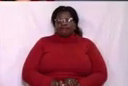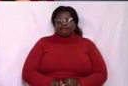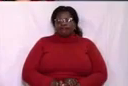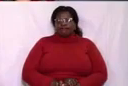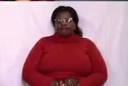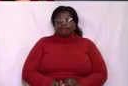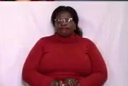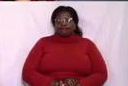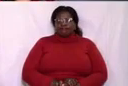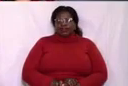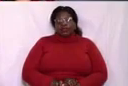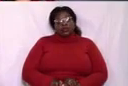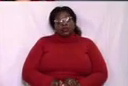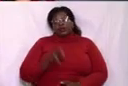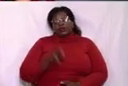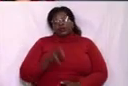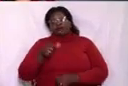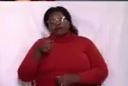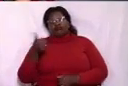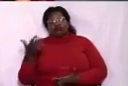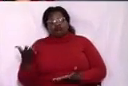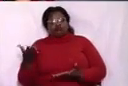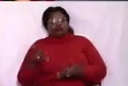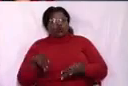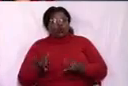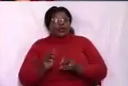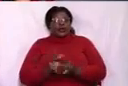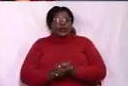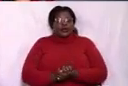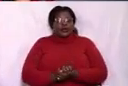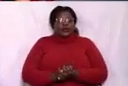on the other hand, like the industry is really getting